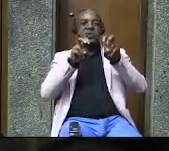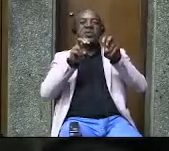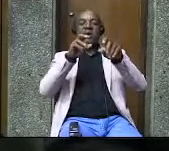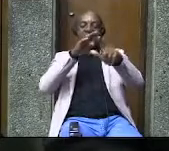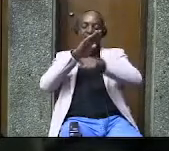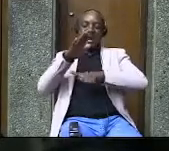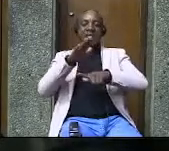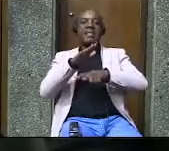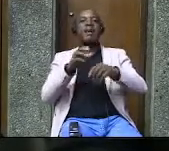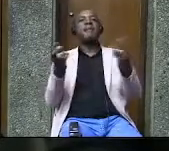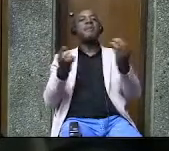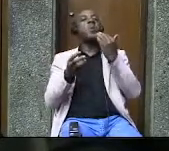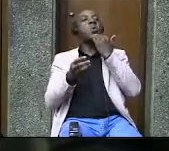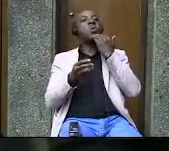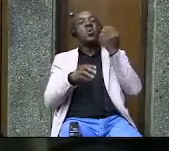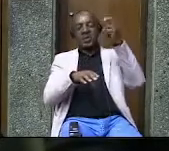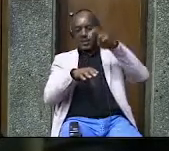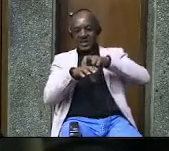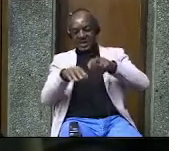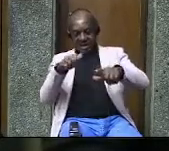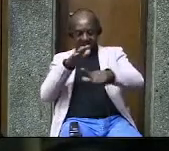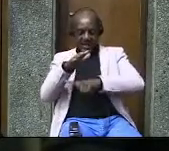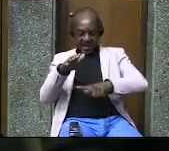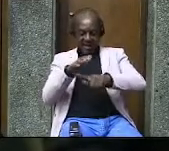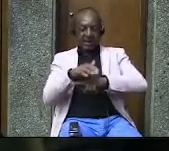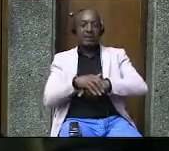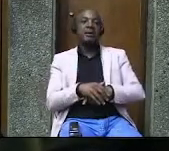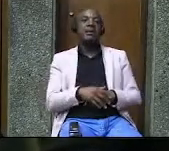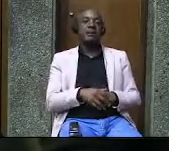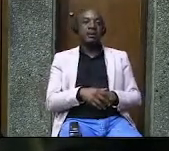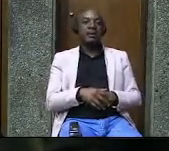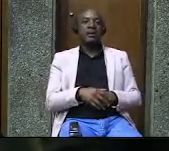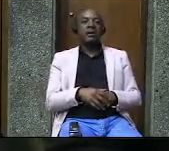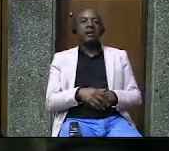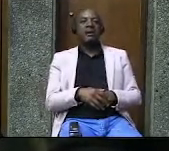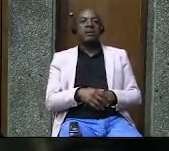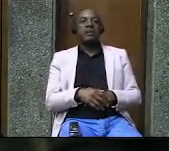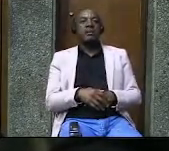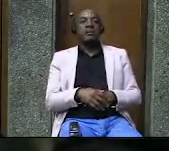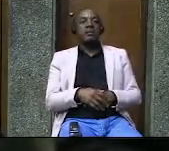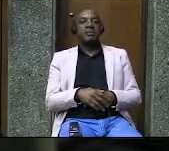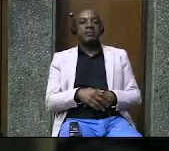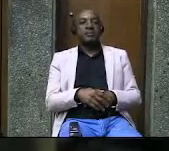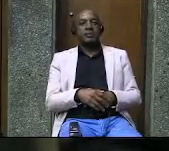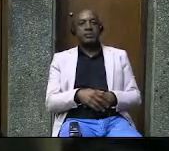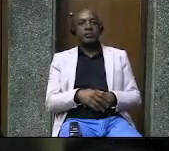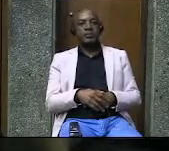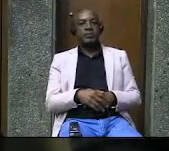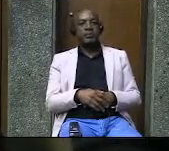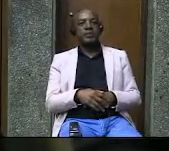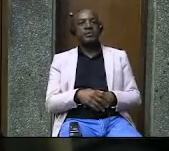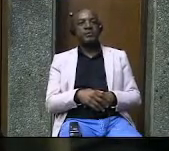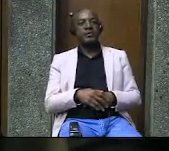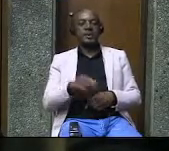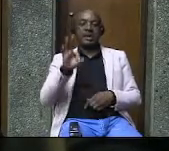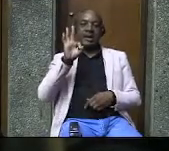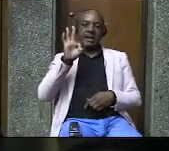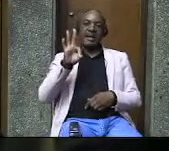more land comparing with our own people that don't have the opportunity. Thirdly,